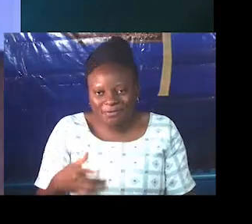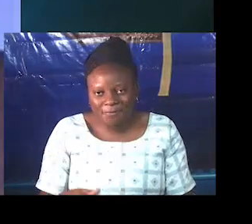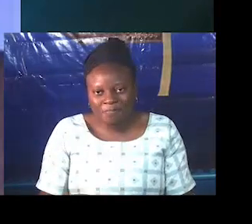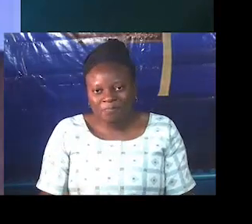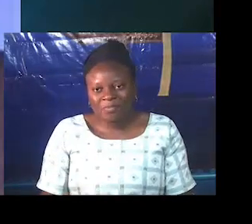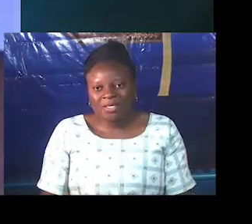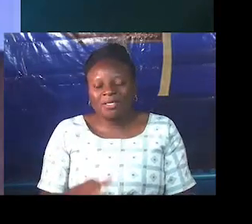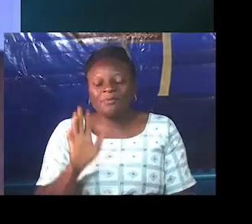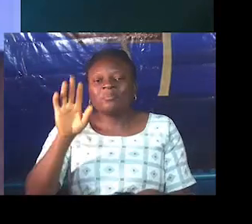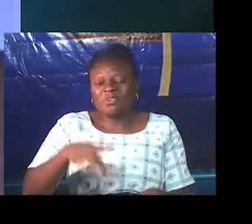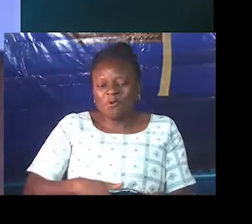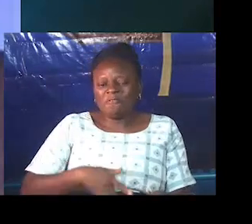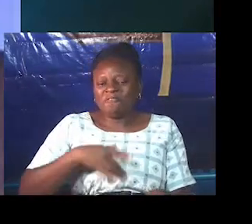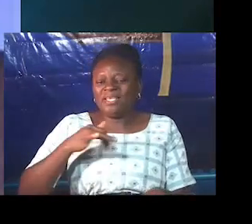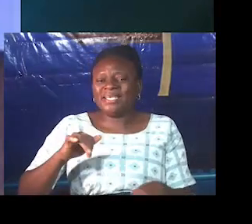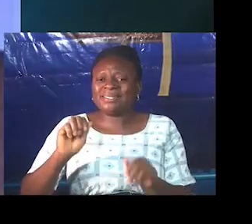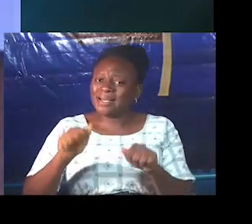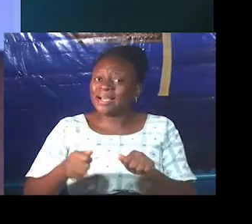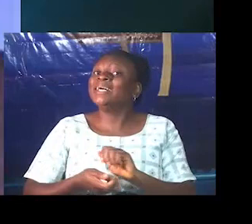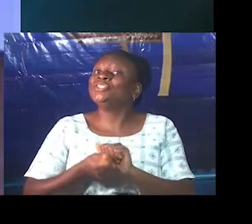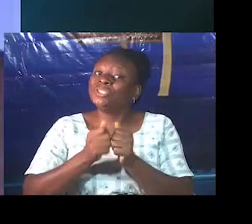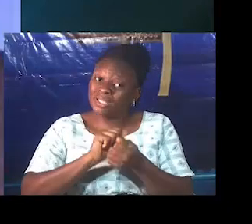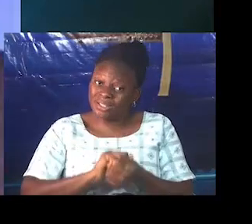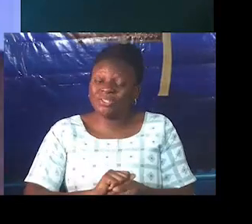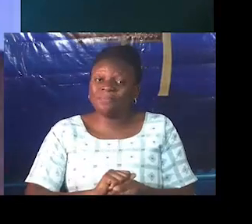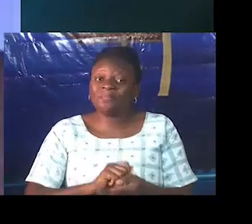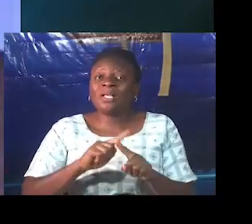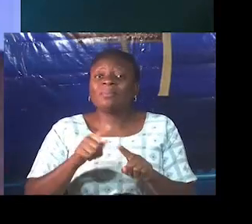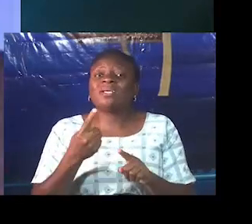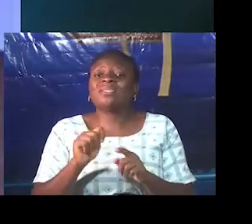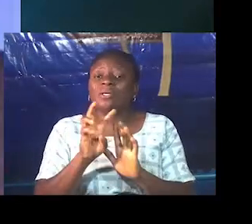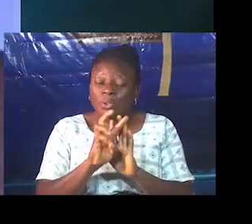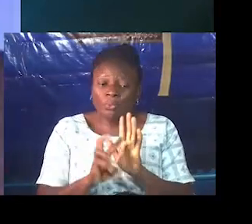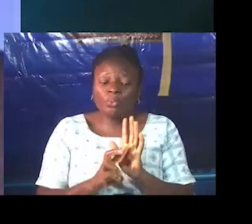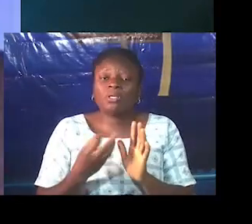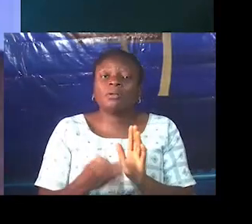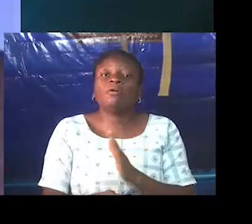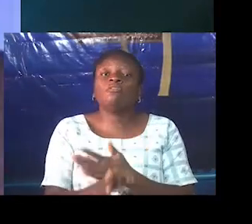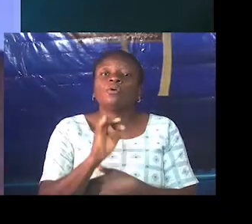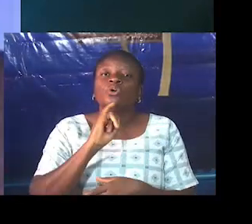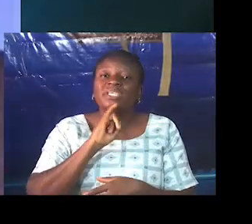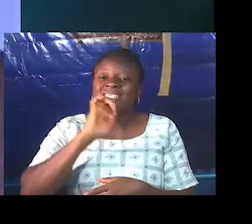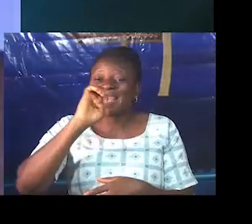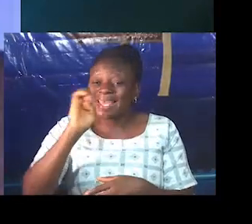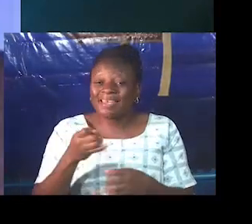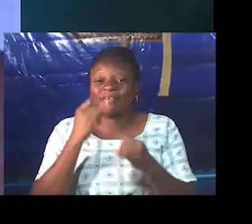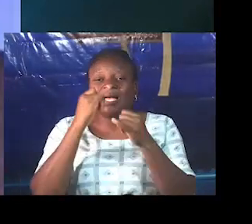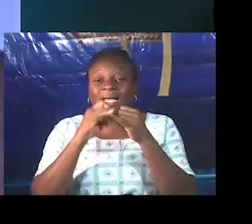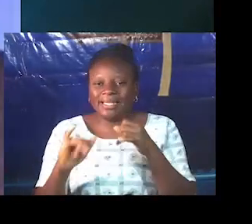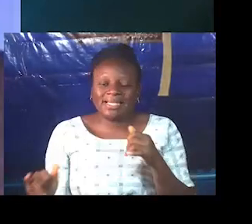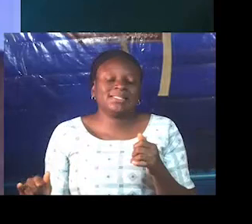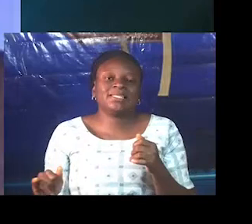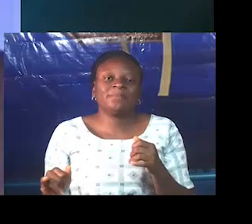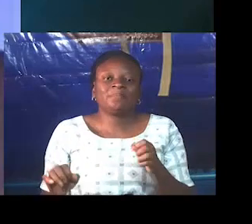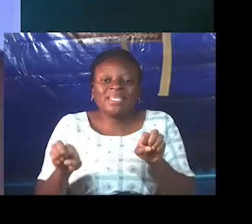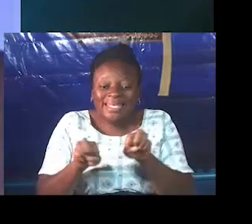a particular mood. But the will of God is eternal. The will of God stands whether you are feeling it or you are not feeling it. So